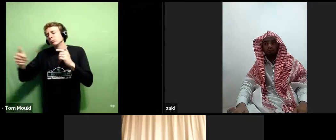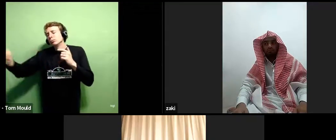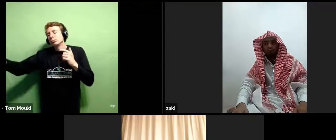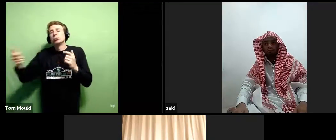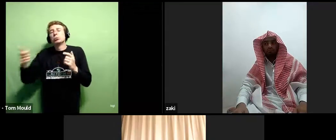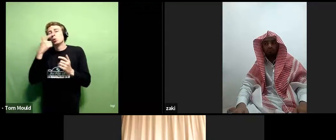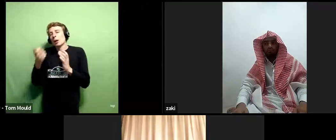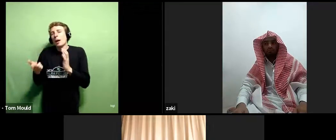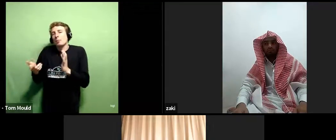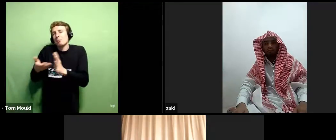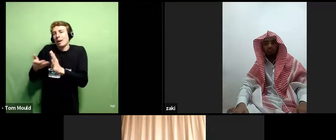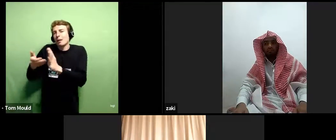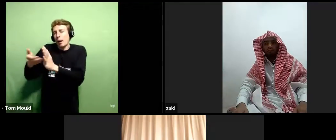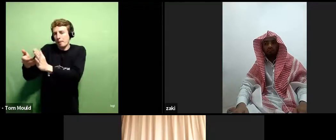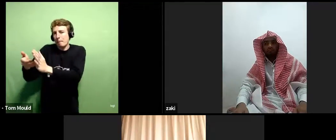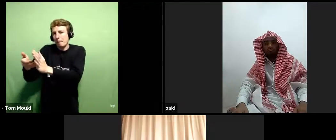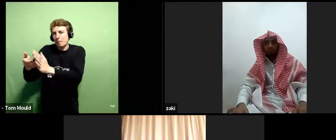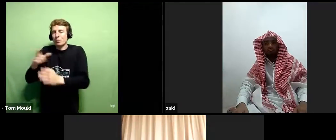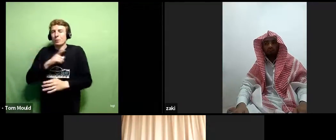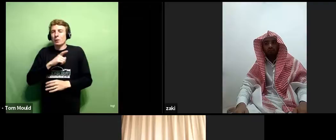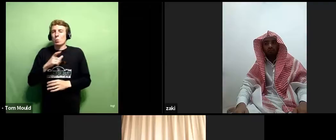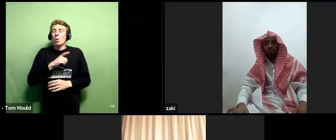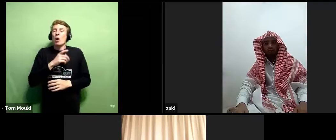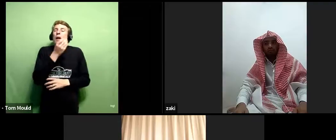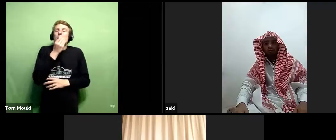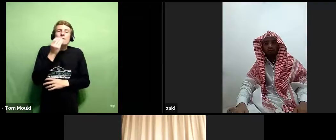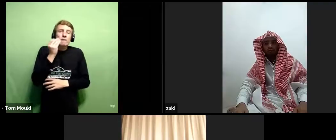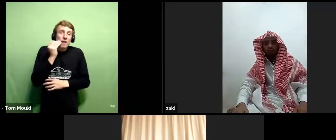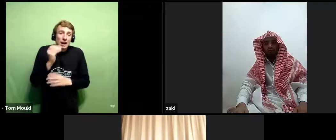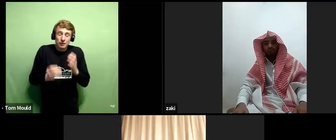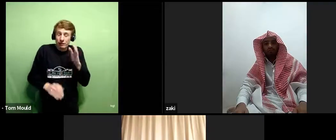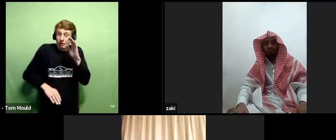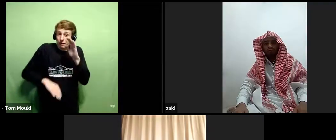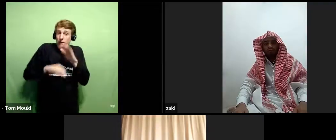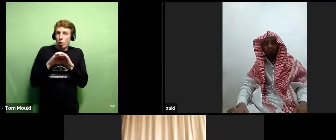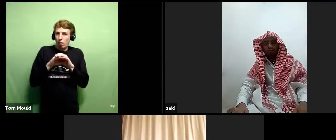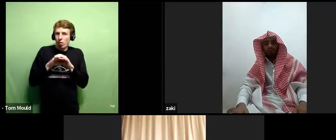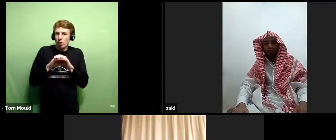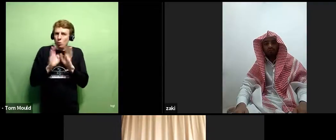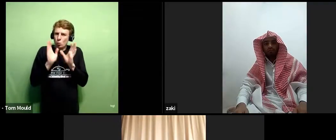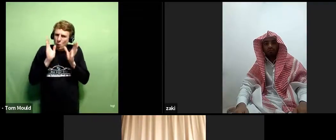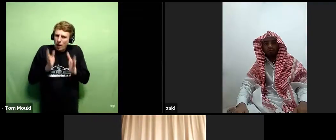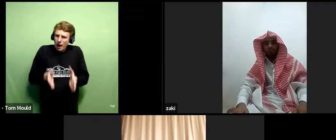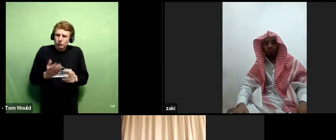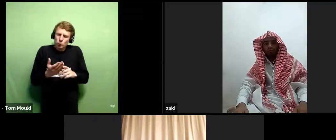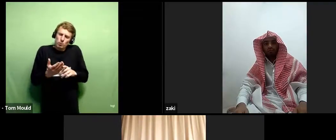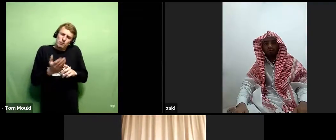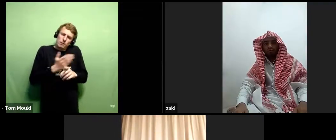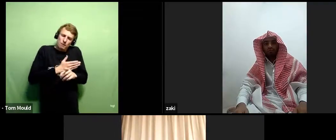a condition of the fast's correction, and it must be made during the night time.